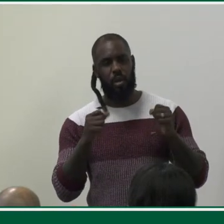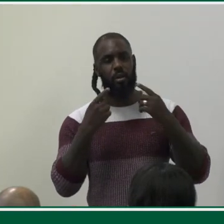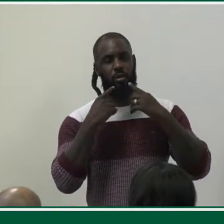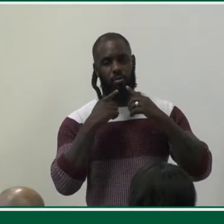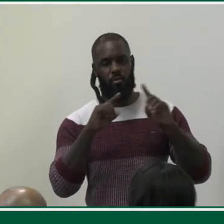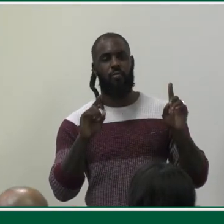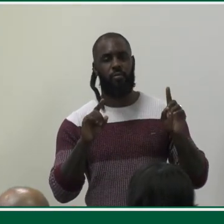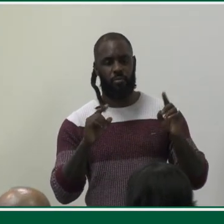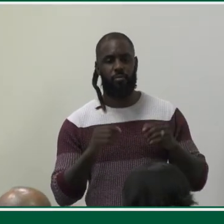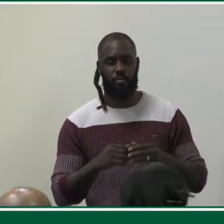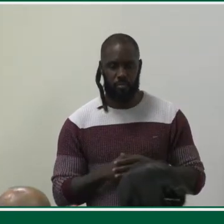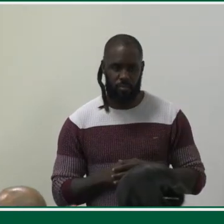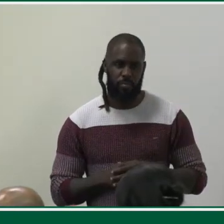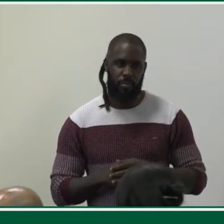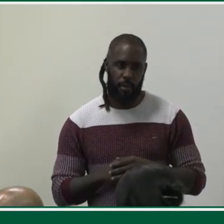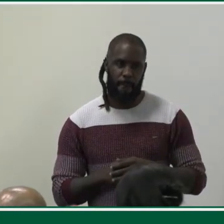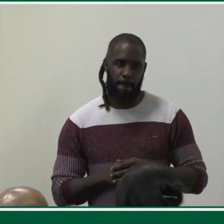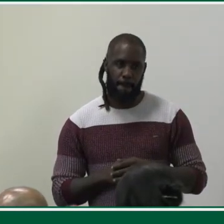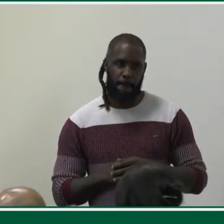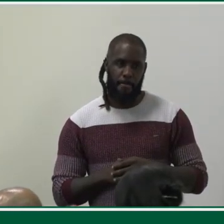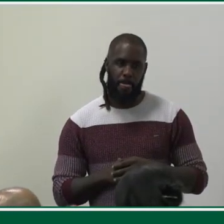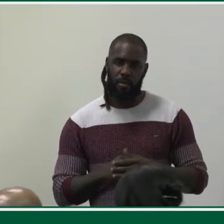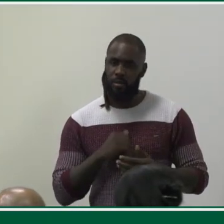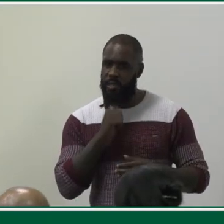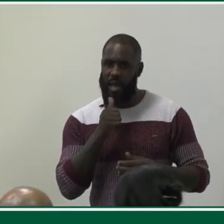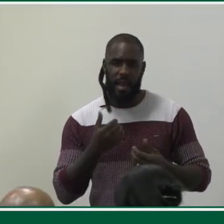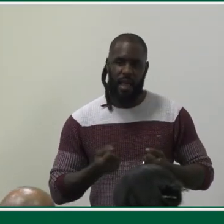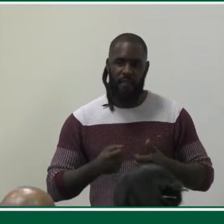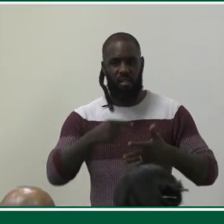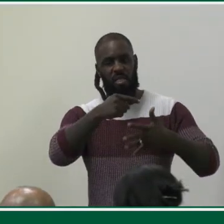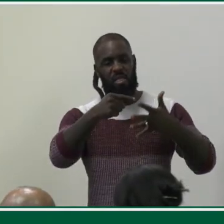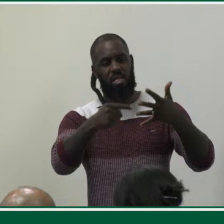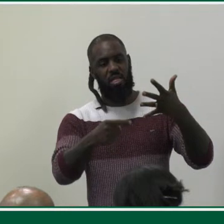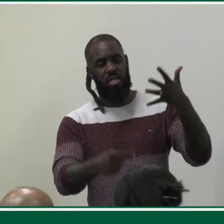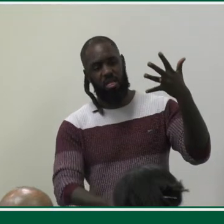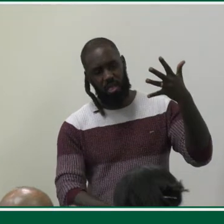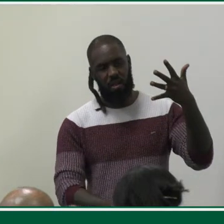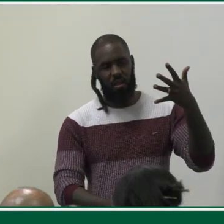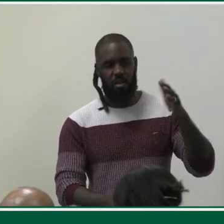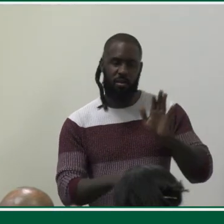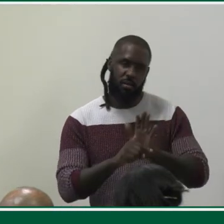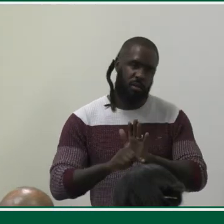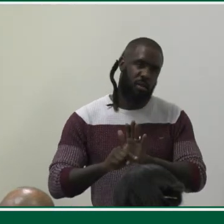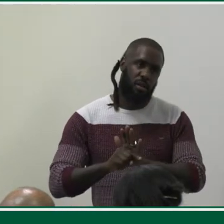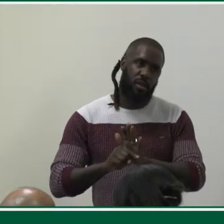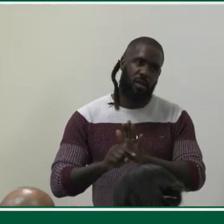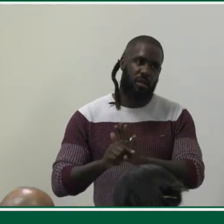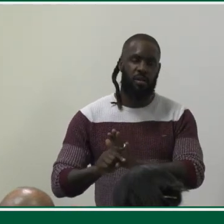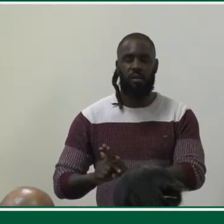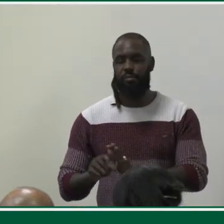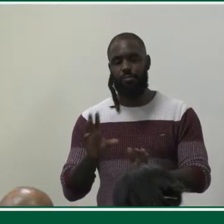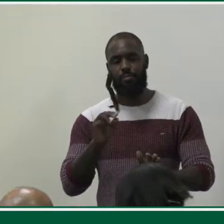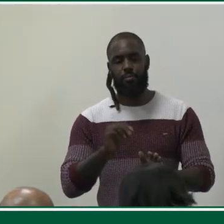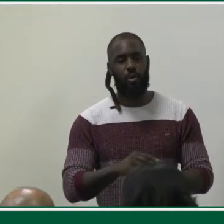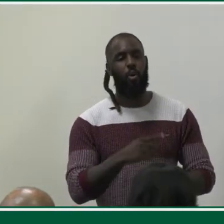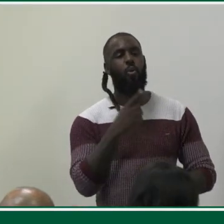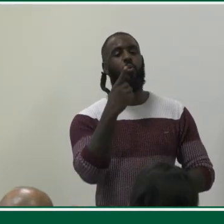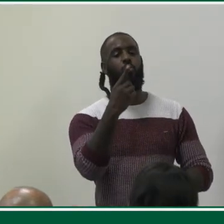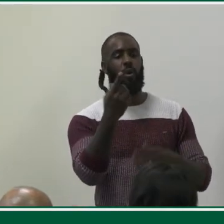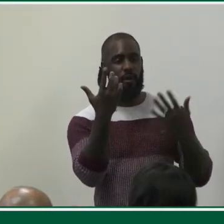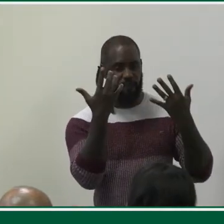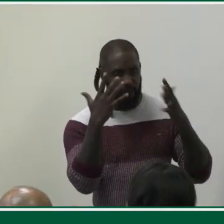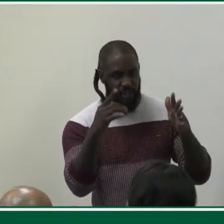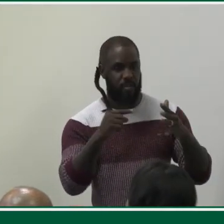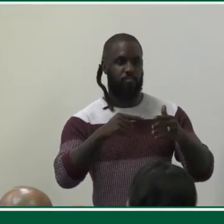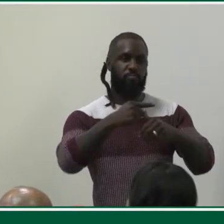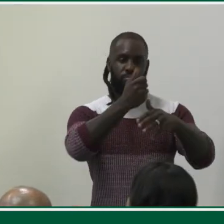accomplish with this, is to not do a bunch of things, but to do one thing and do one thing well, so that we could truly create the experience that our